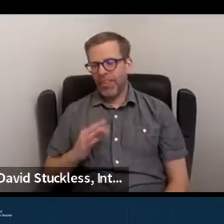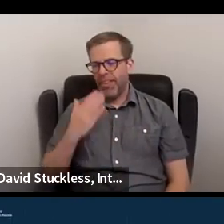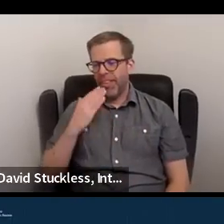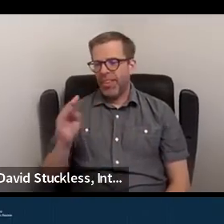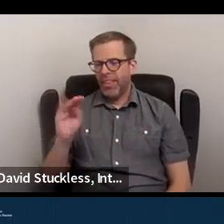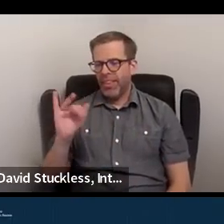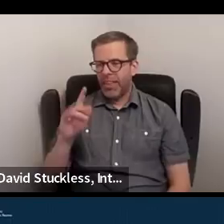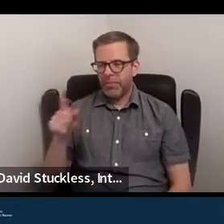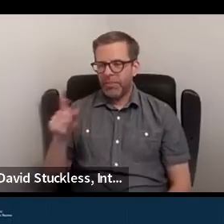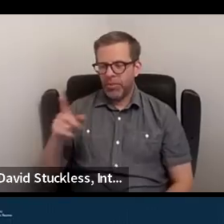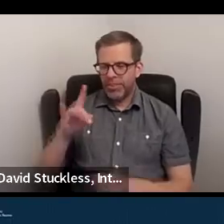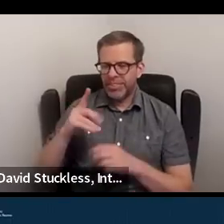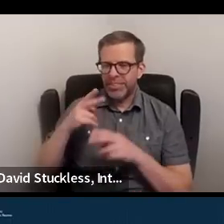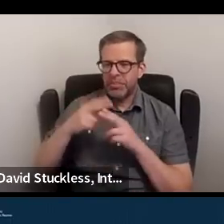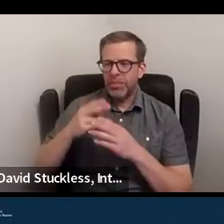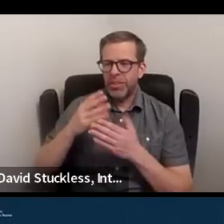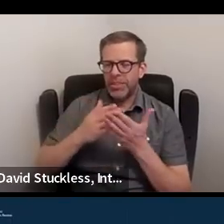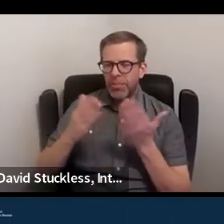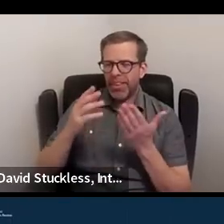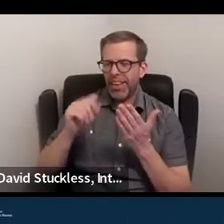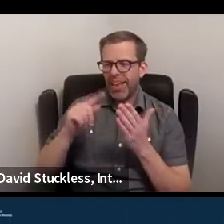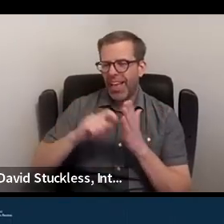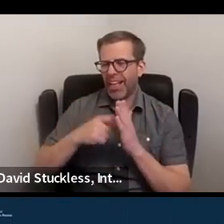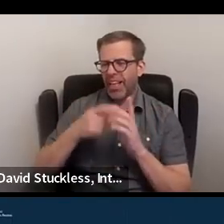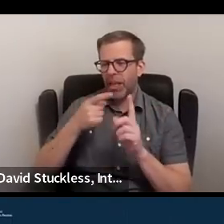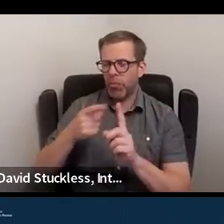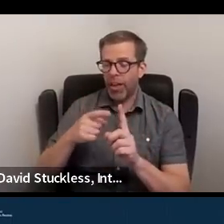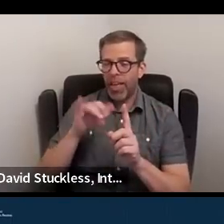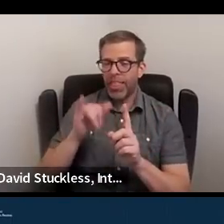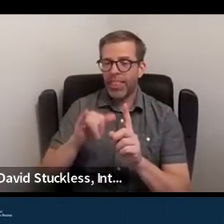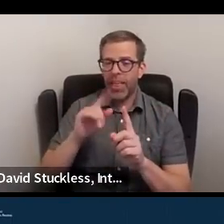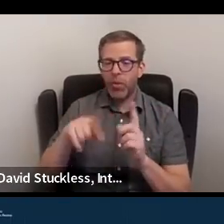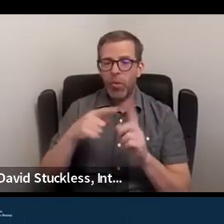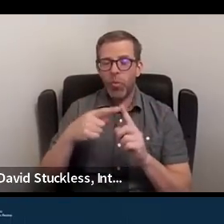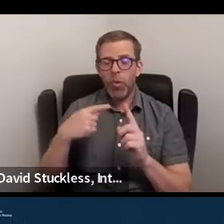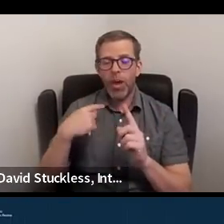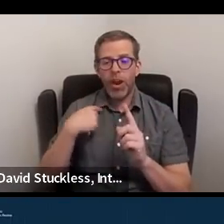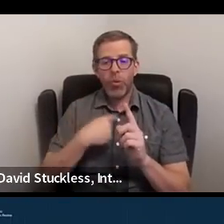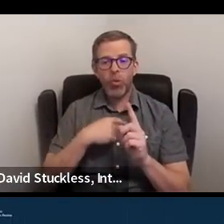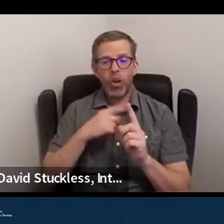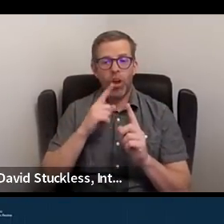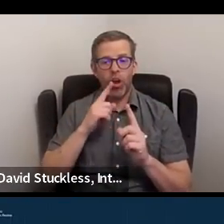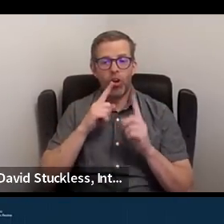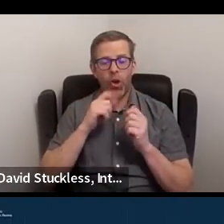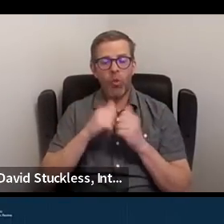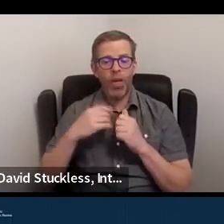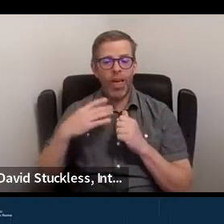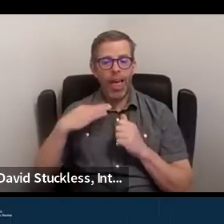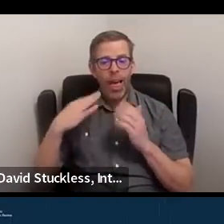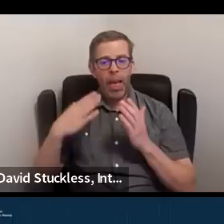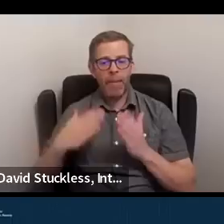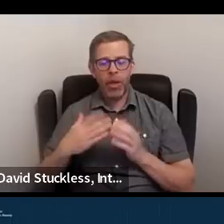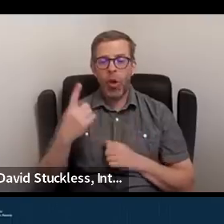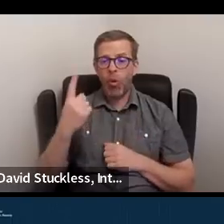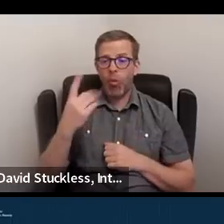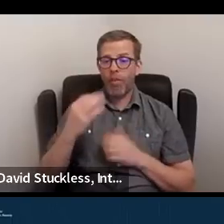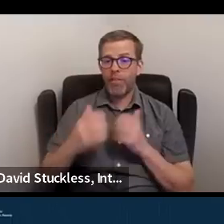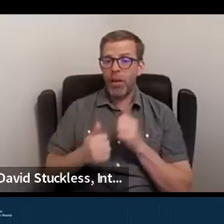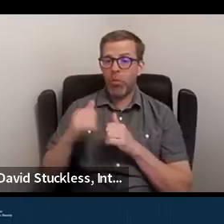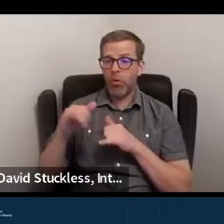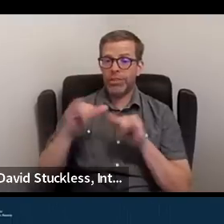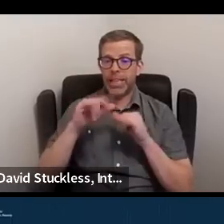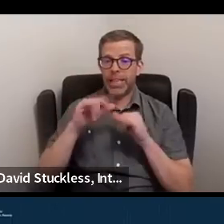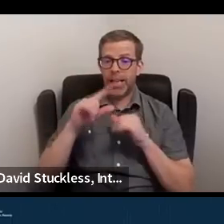few things there key points, and that was when we are talking with applicants, one of the most common